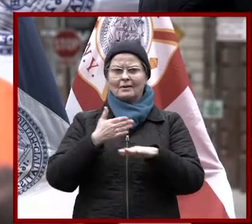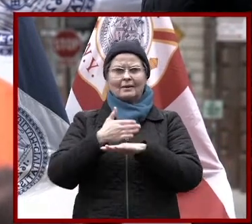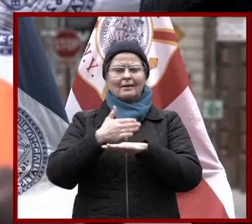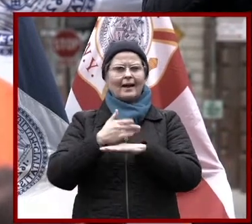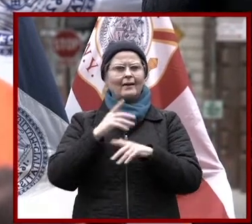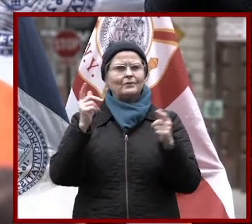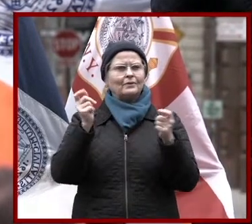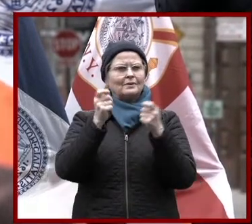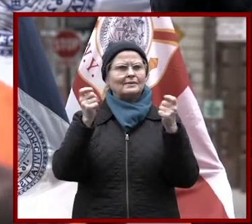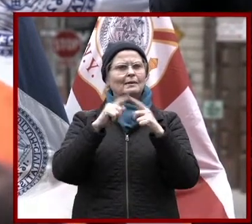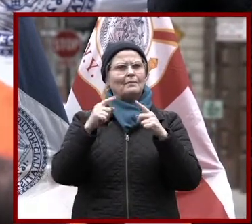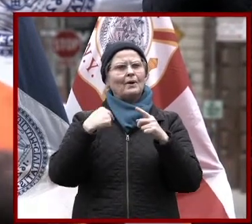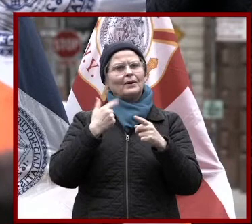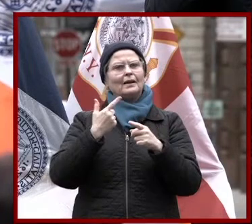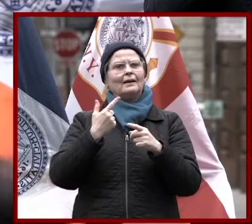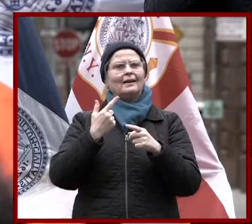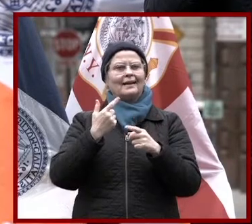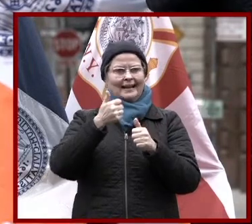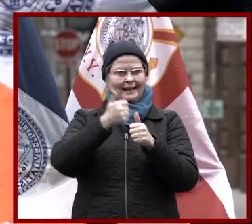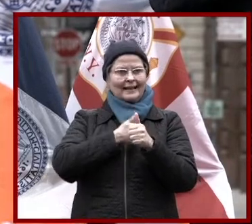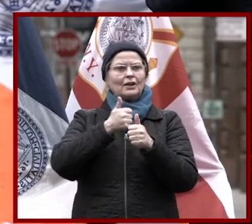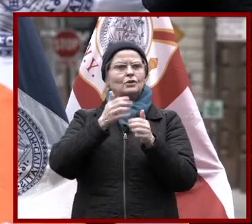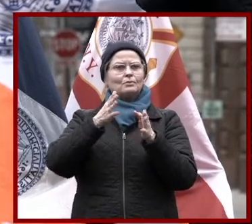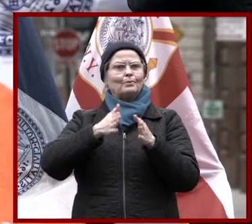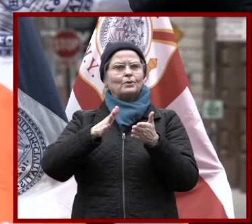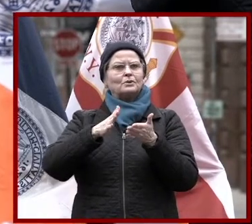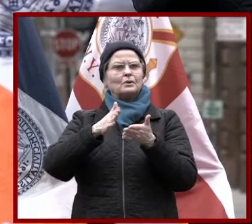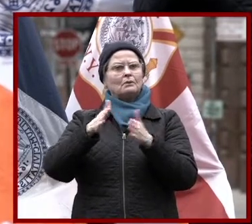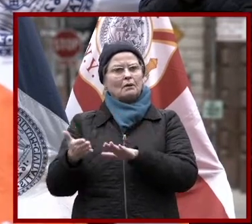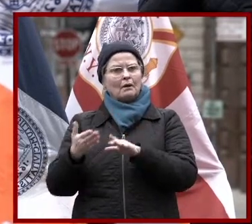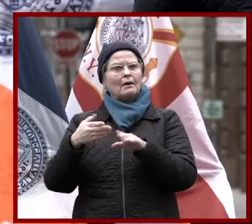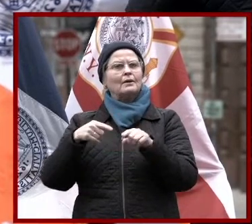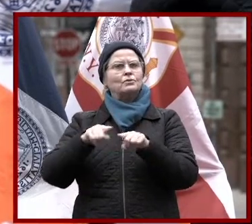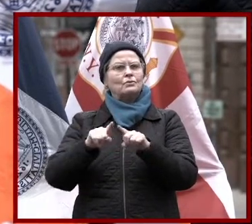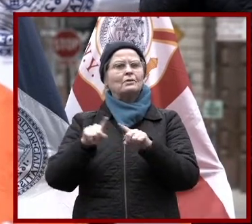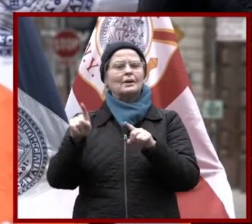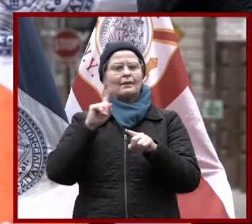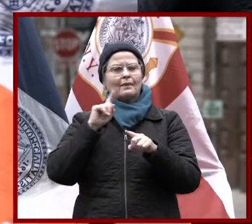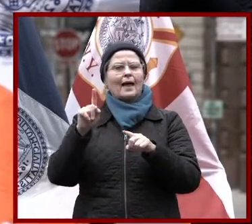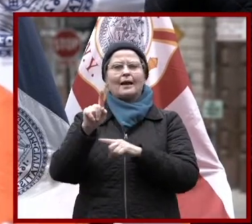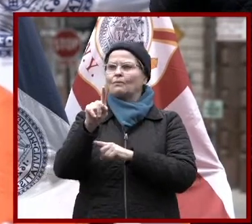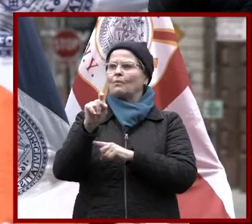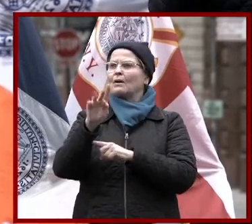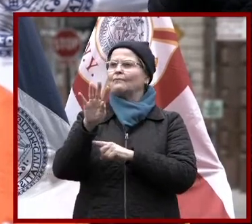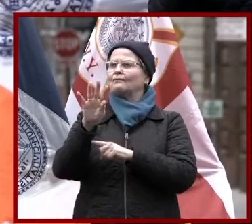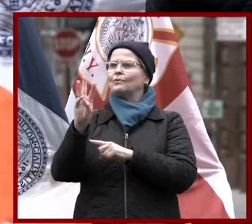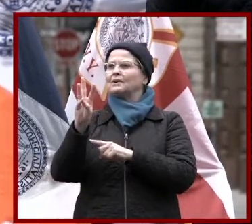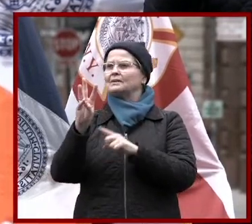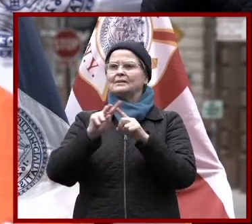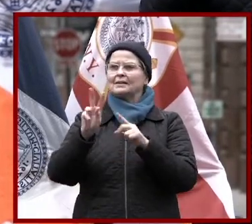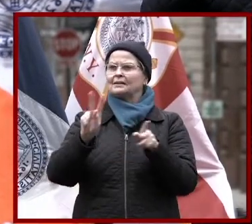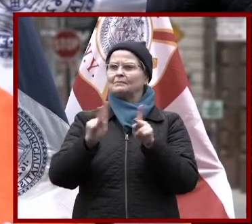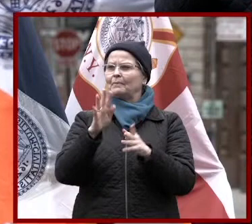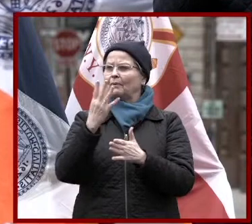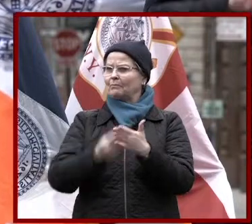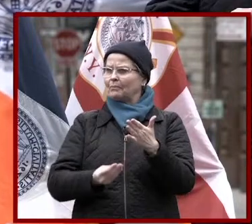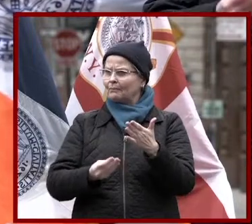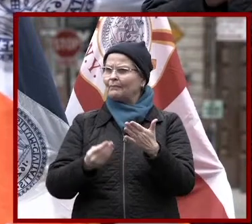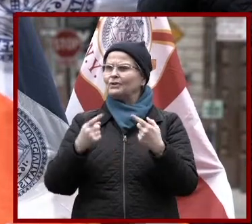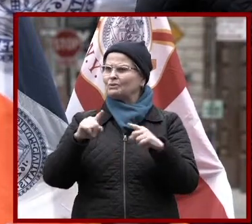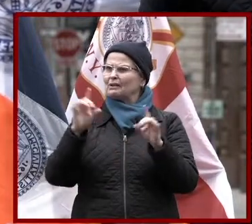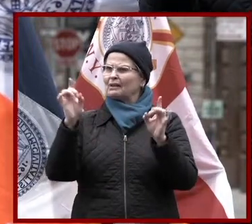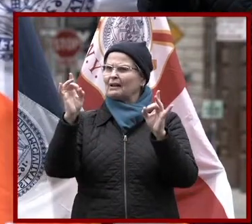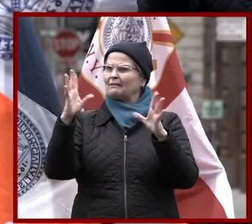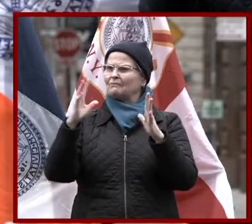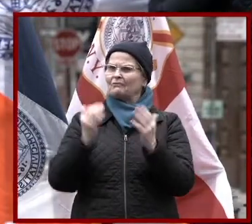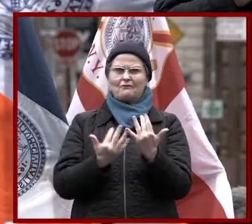a flower for each and call the name and the age of each one of the 146 people who passed away at this tragic